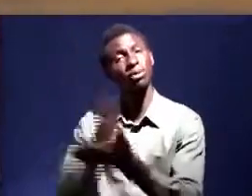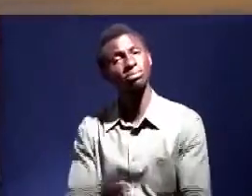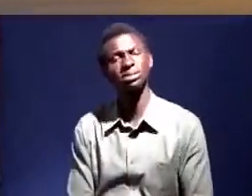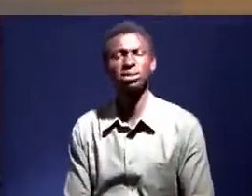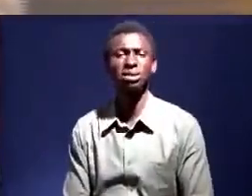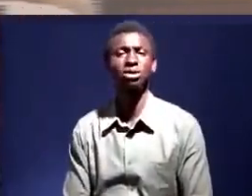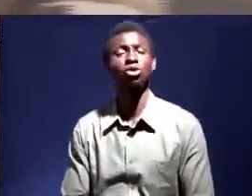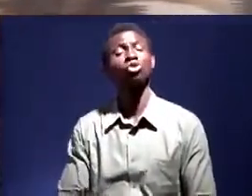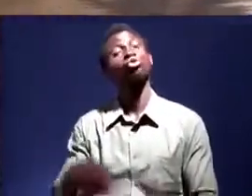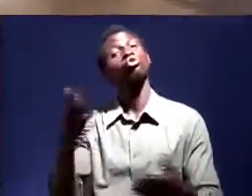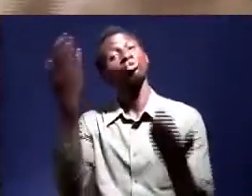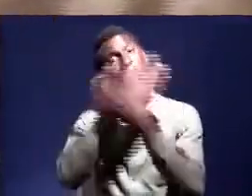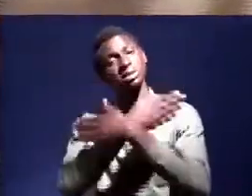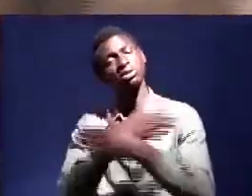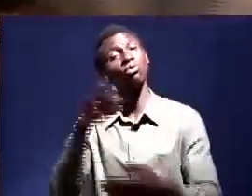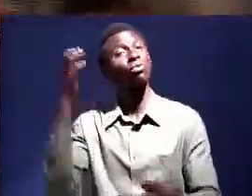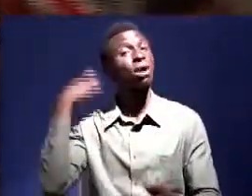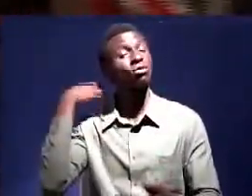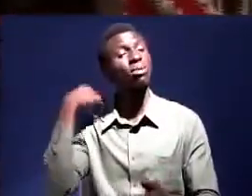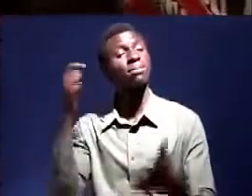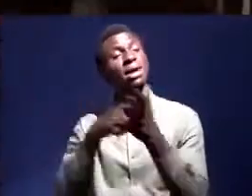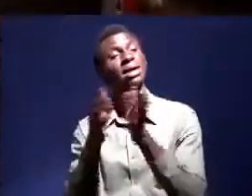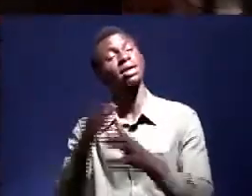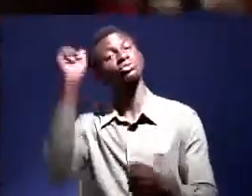If you've not been baptized by immersion,